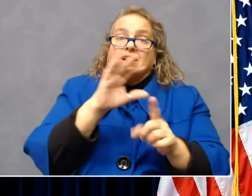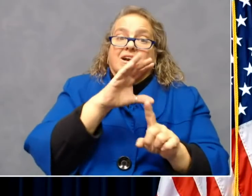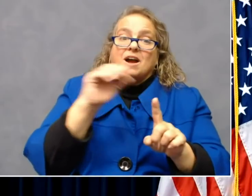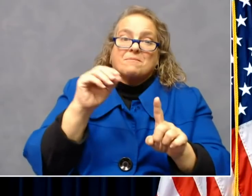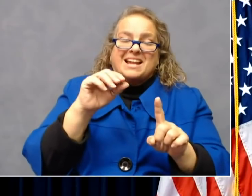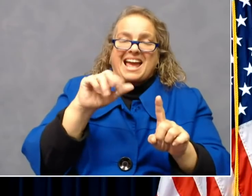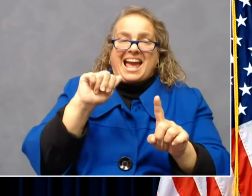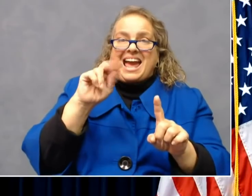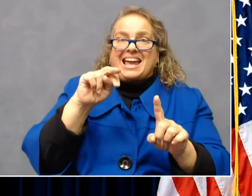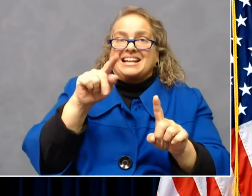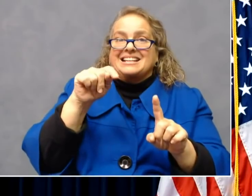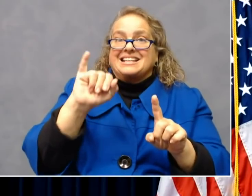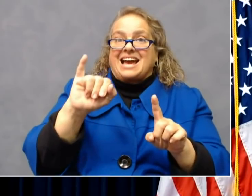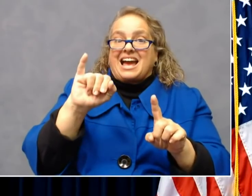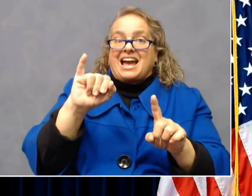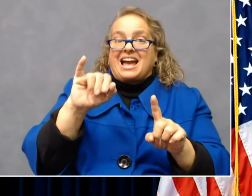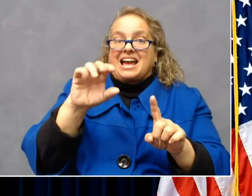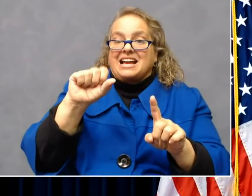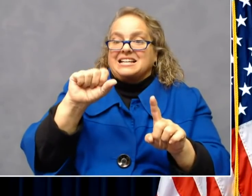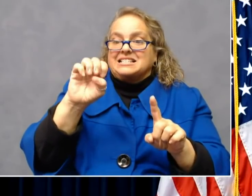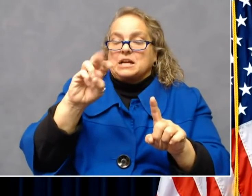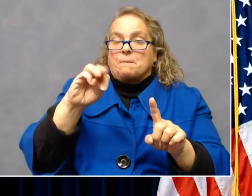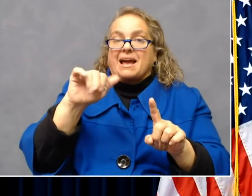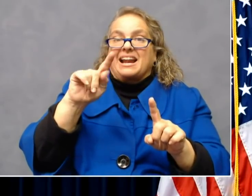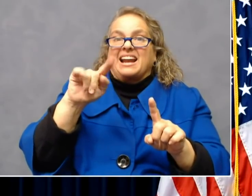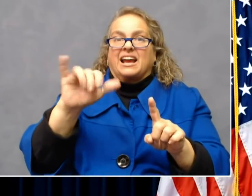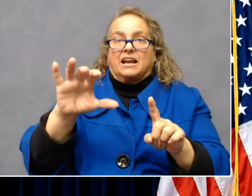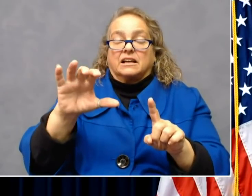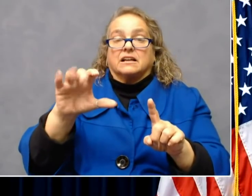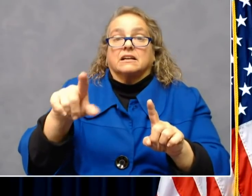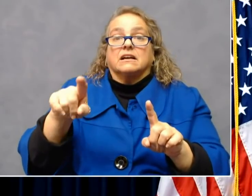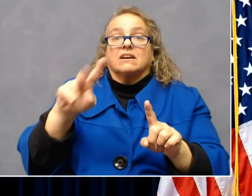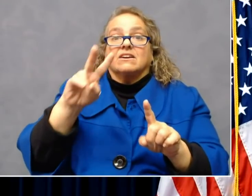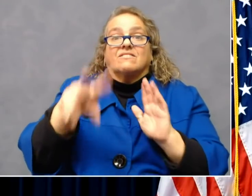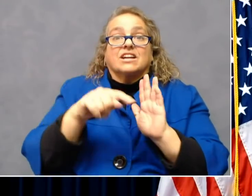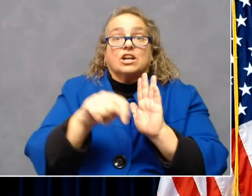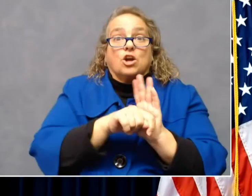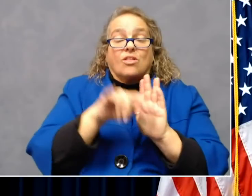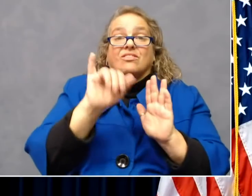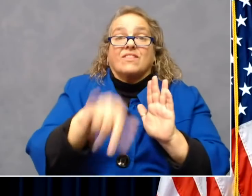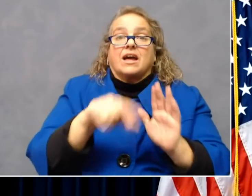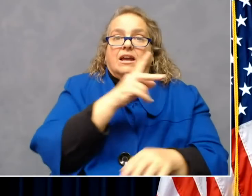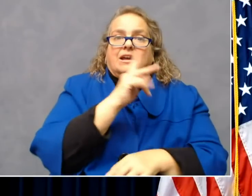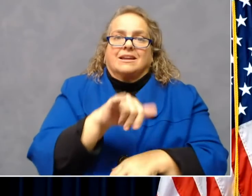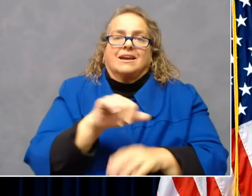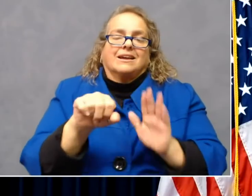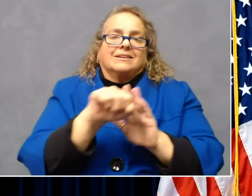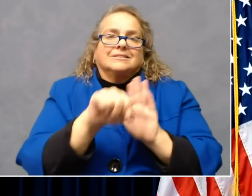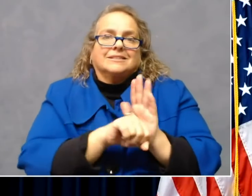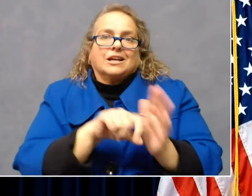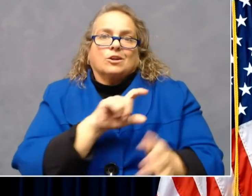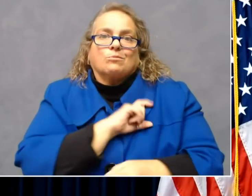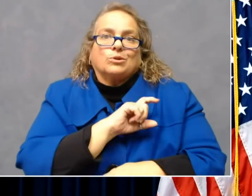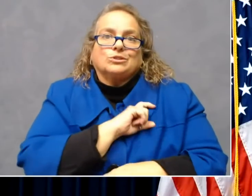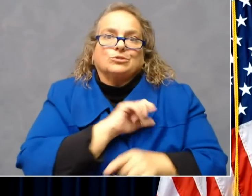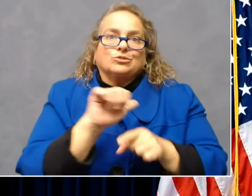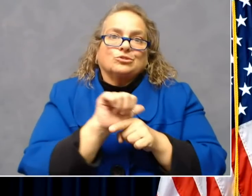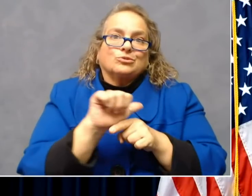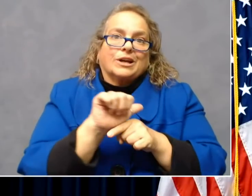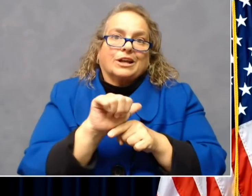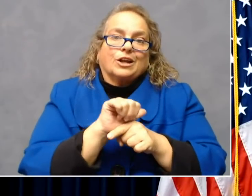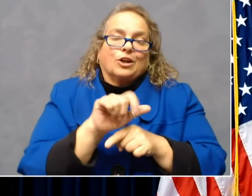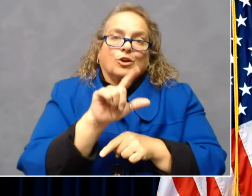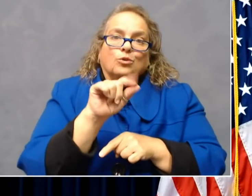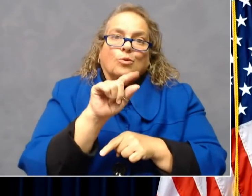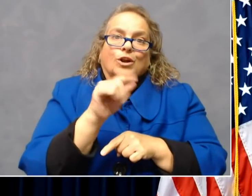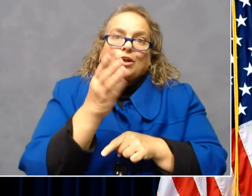video that comes on the heel of the Kentucky State Police training being 2013 that quoted Hitler